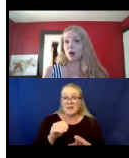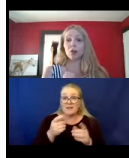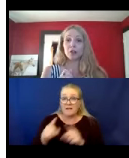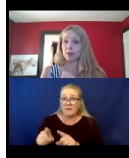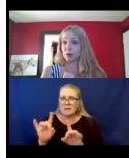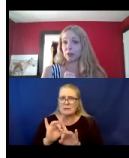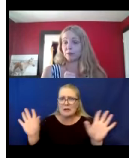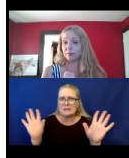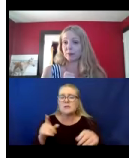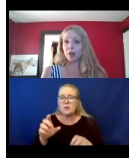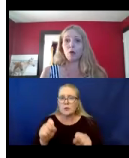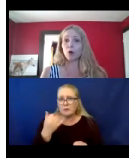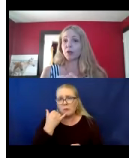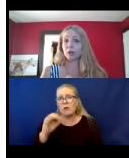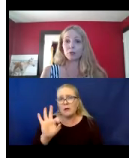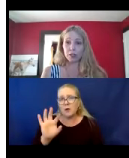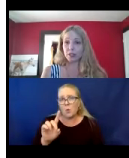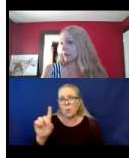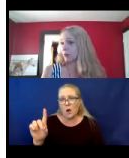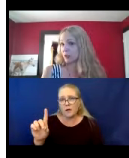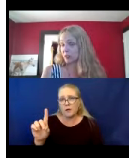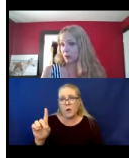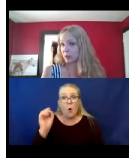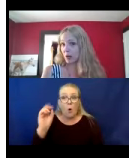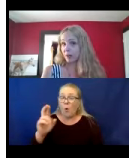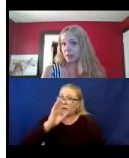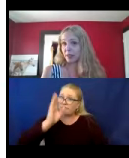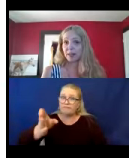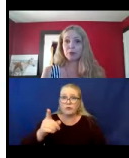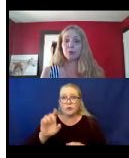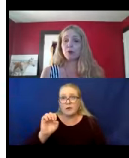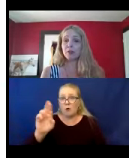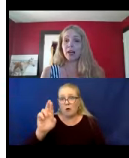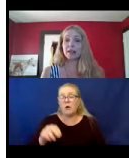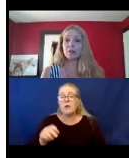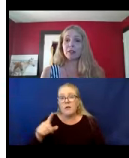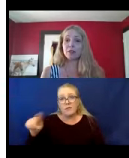you can call 911, or you can go straight to the emergency room as well, and they will